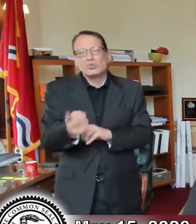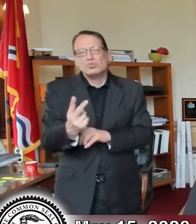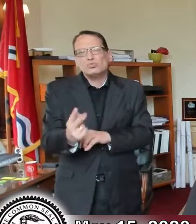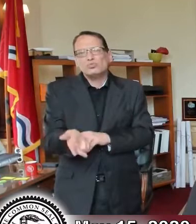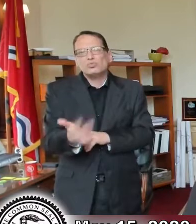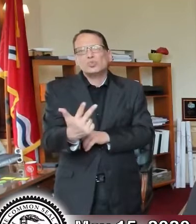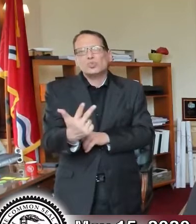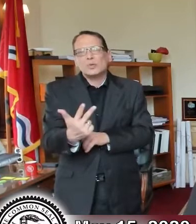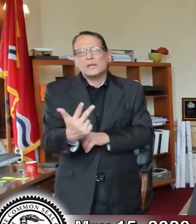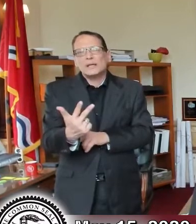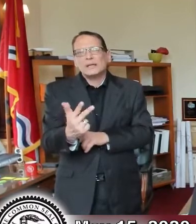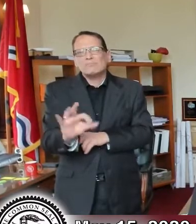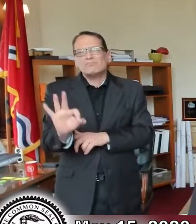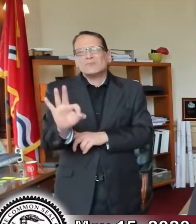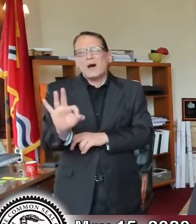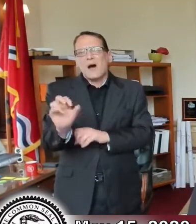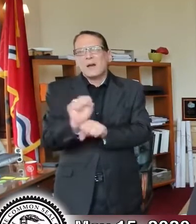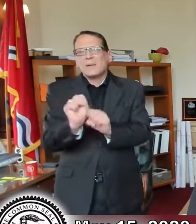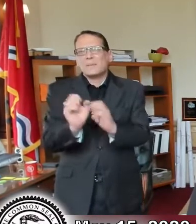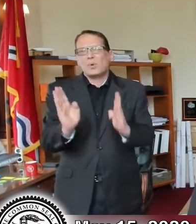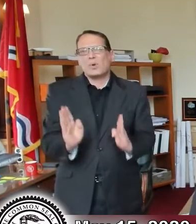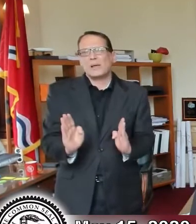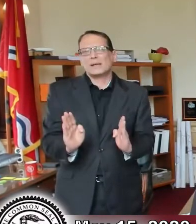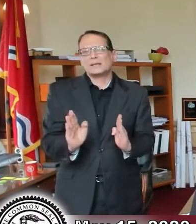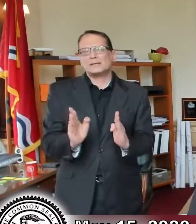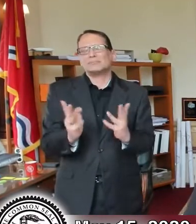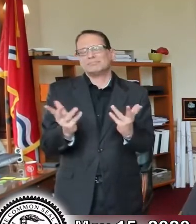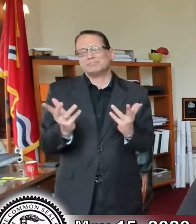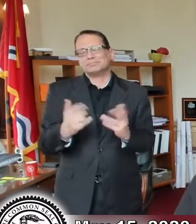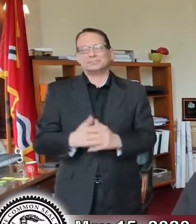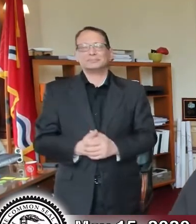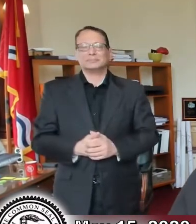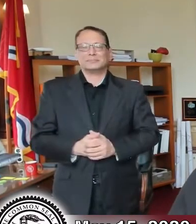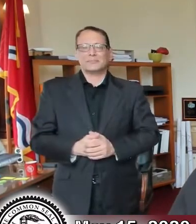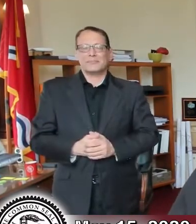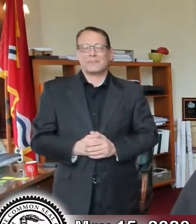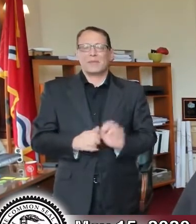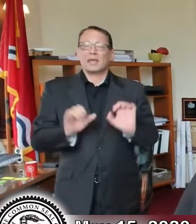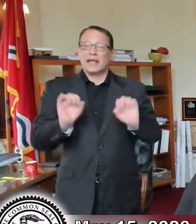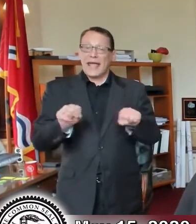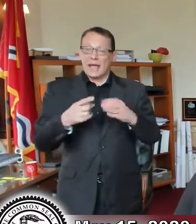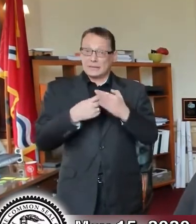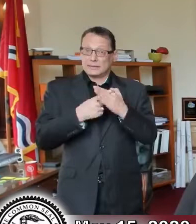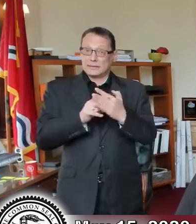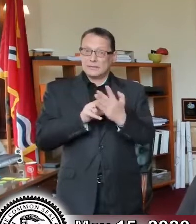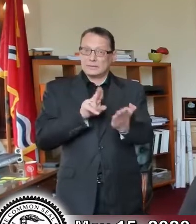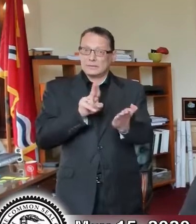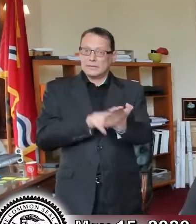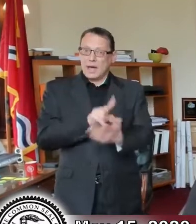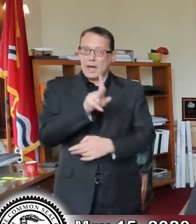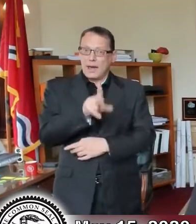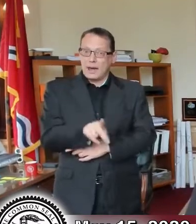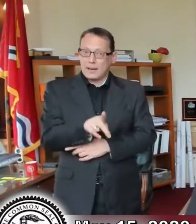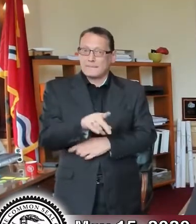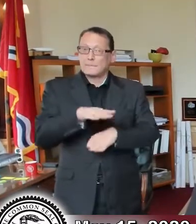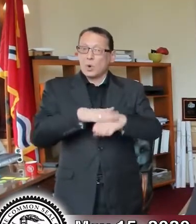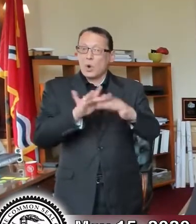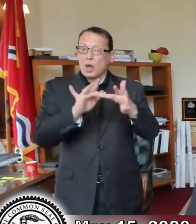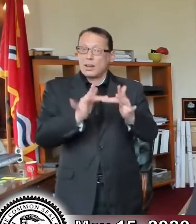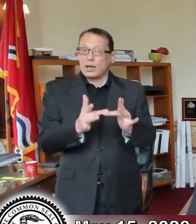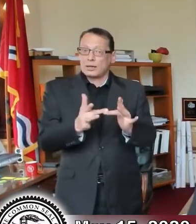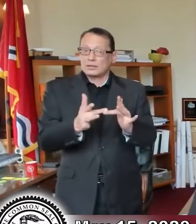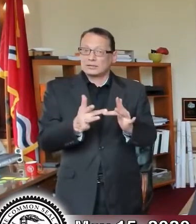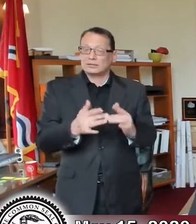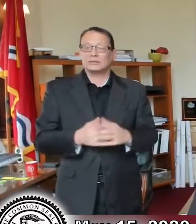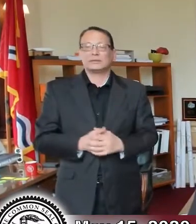5, 9, 10 employees with a starter pack. You can still sign up for that online. It's right on